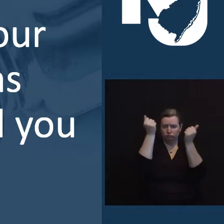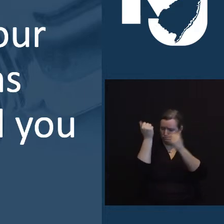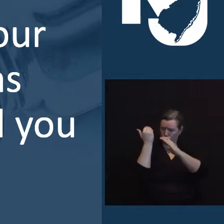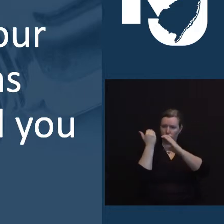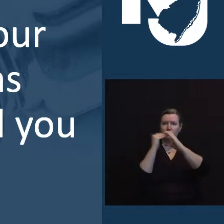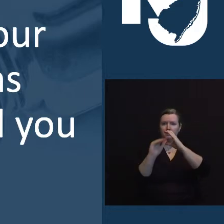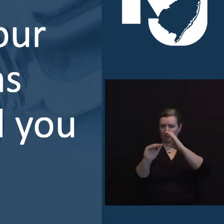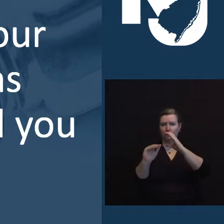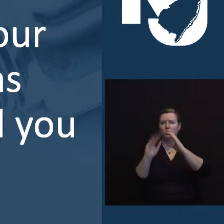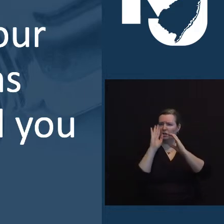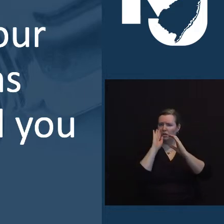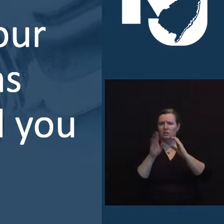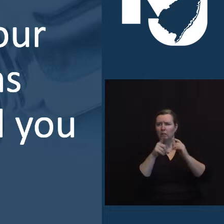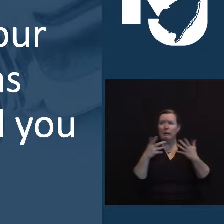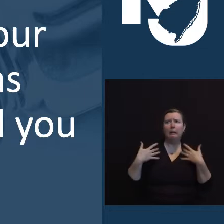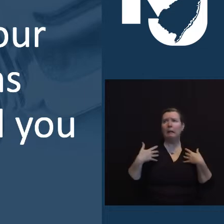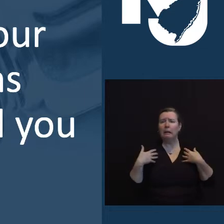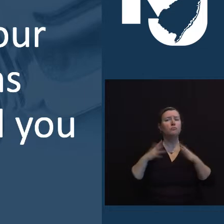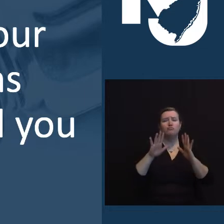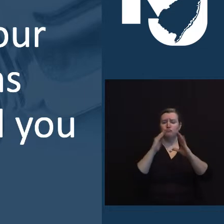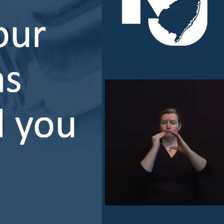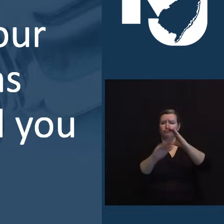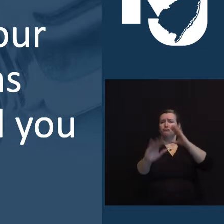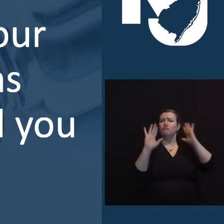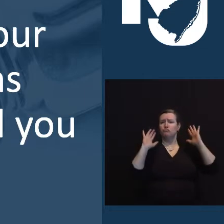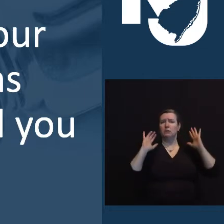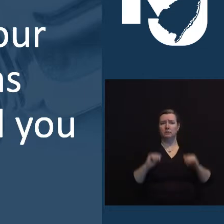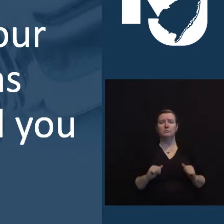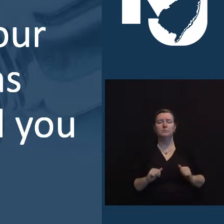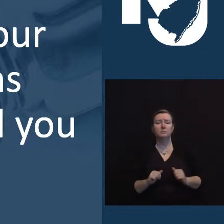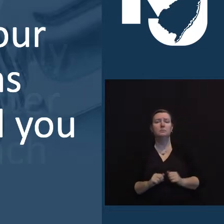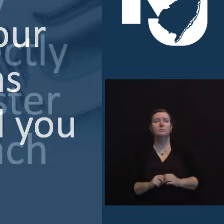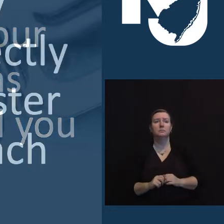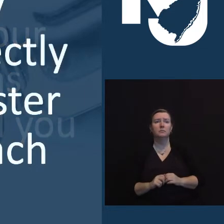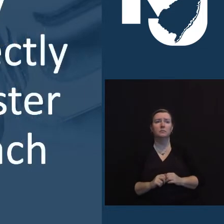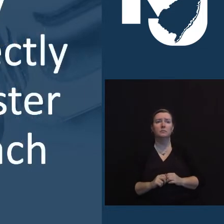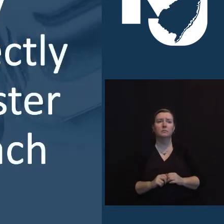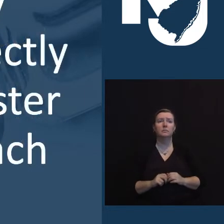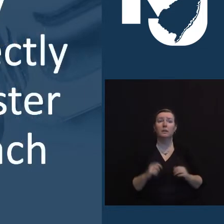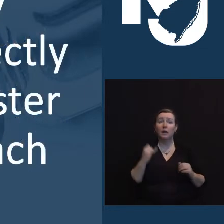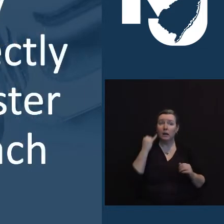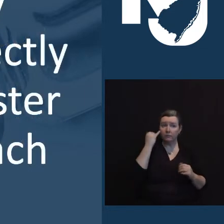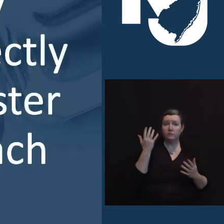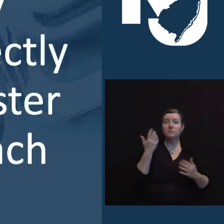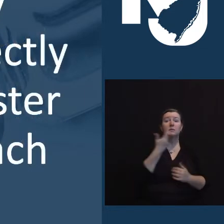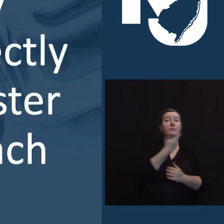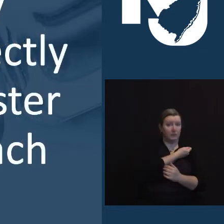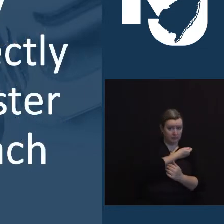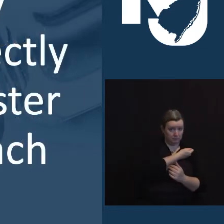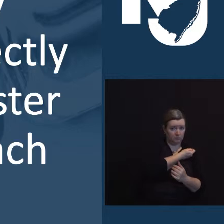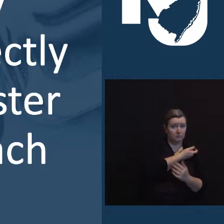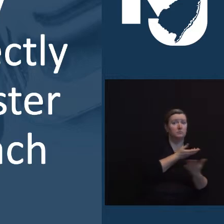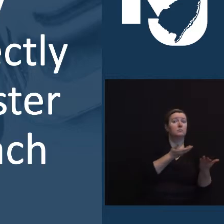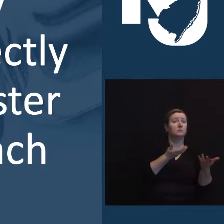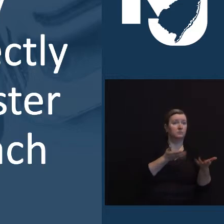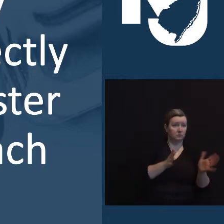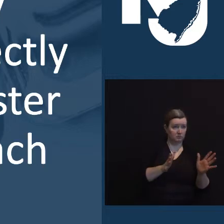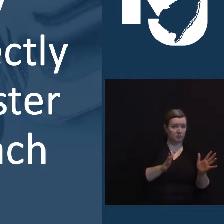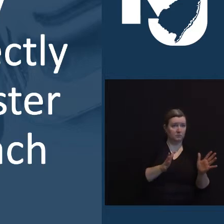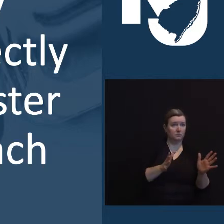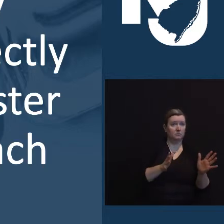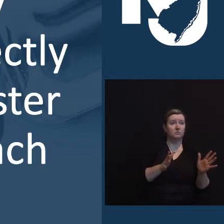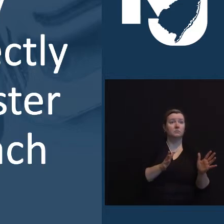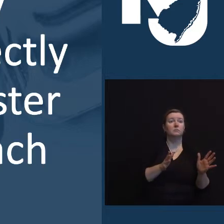this within the next several days. If, on the other hand, you received your first dose at the Gloucester